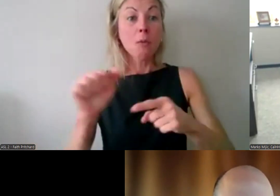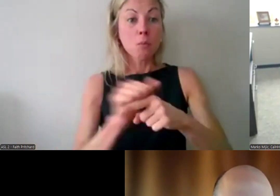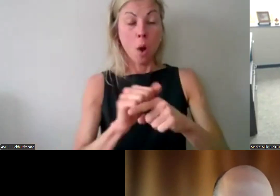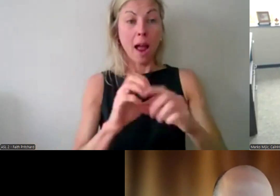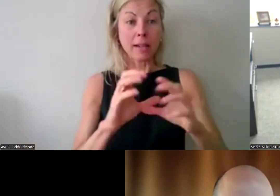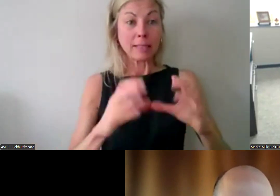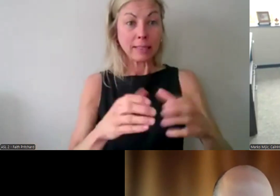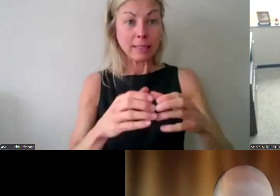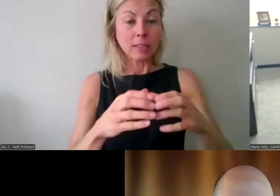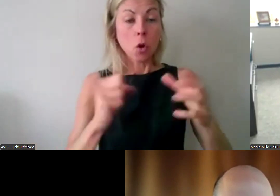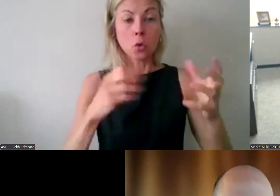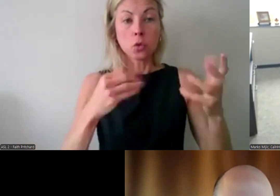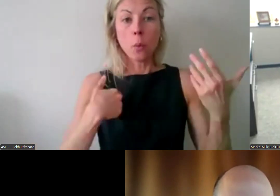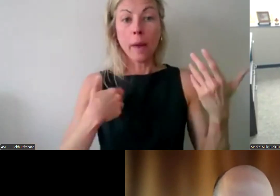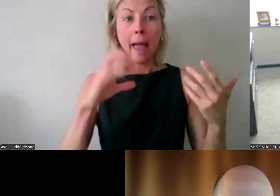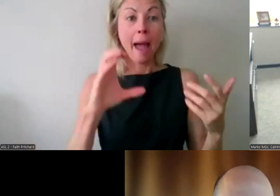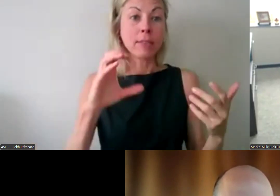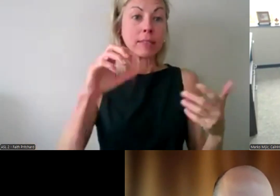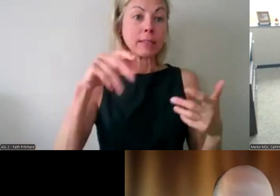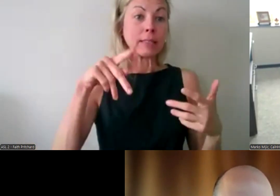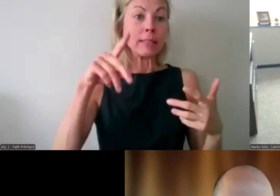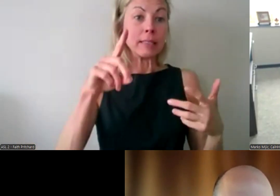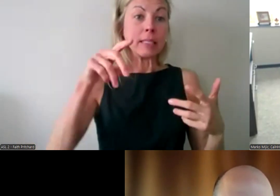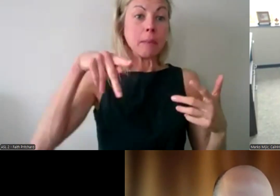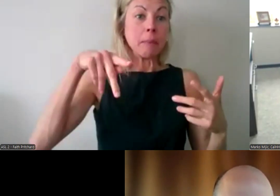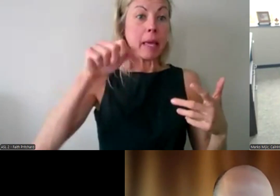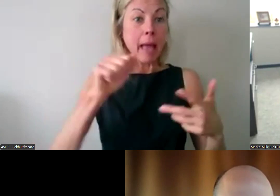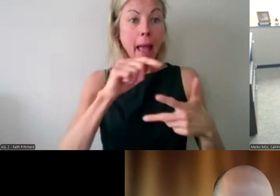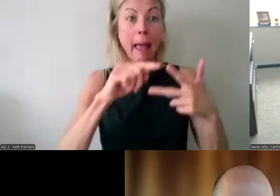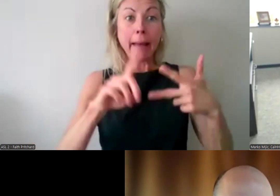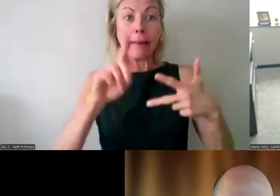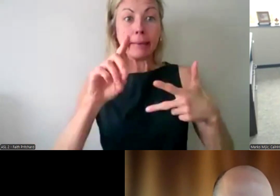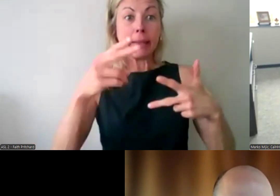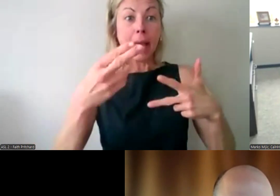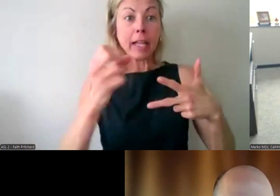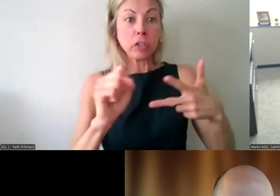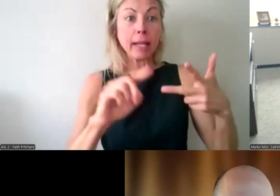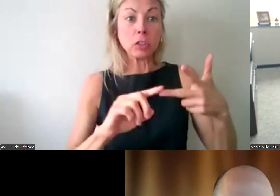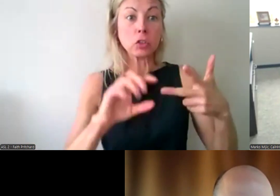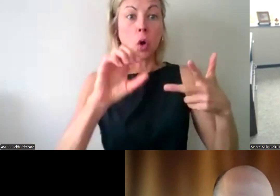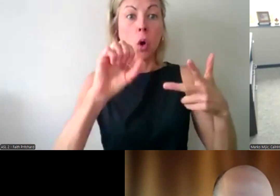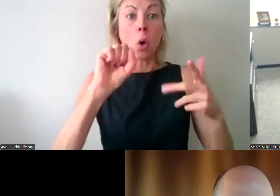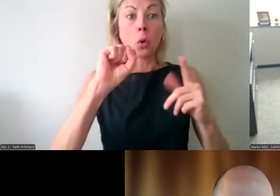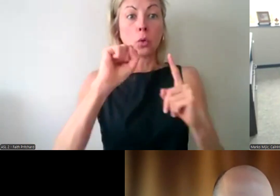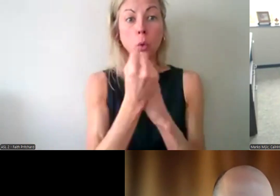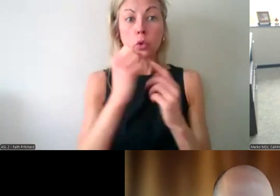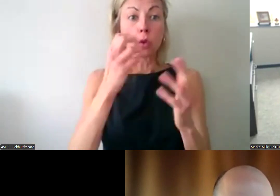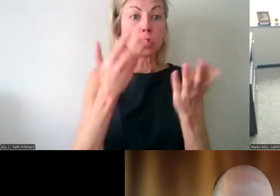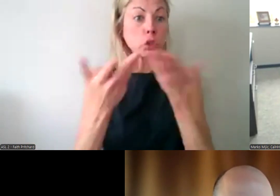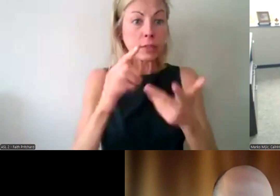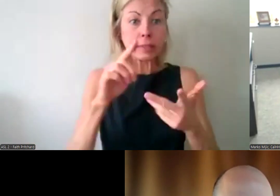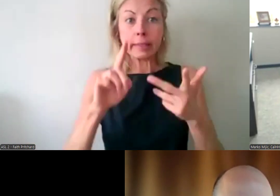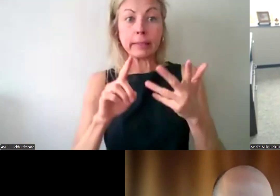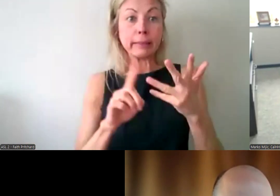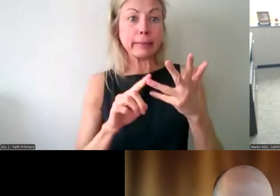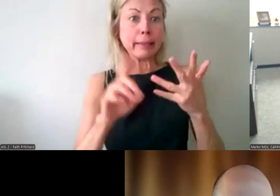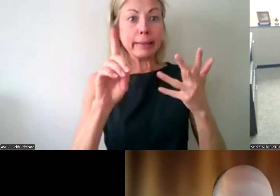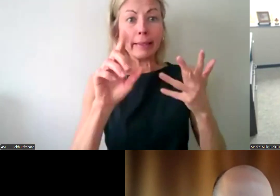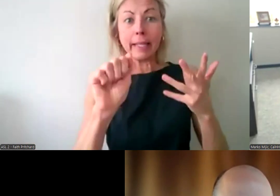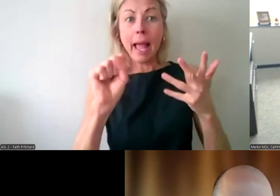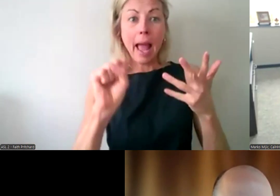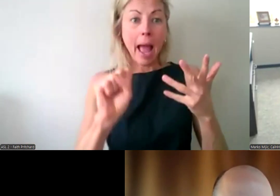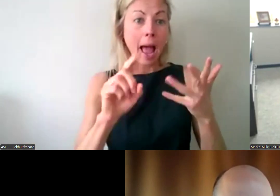has CDPH and DHCS and social services and DDS and DOR and